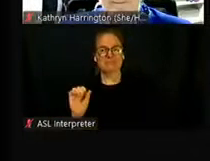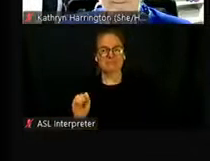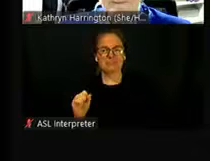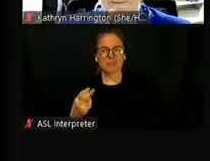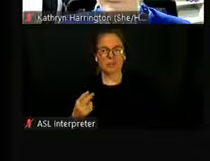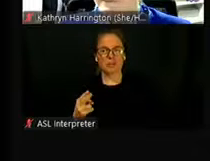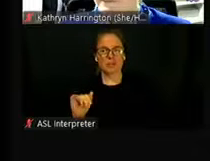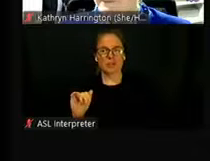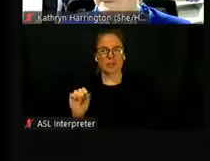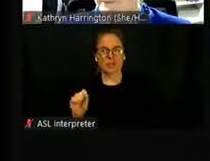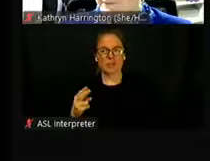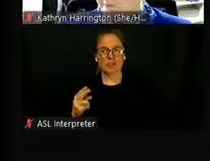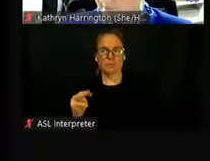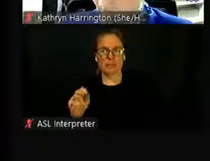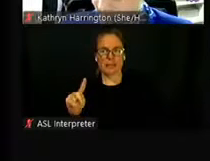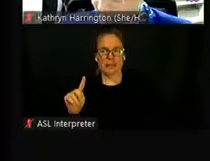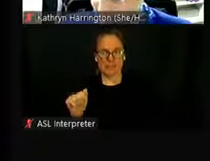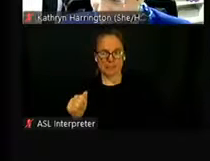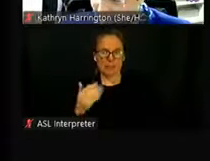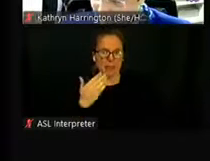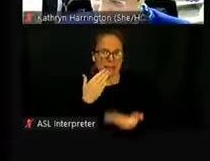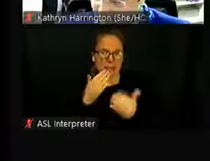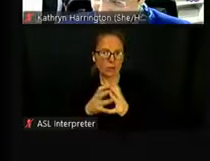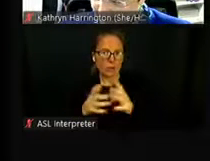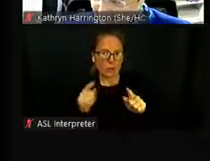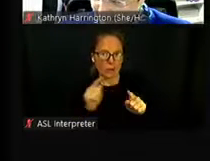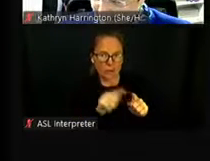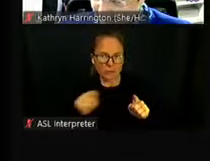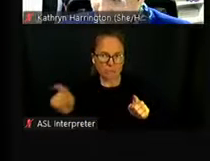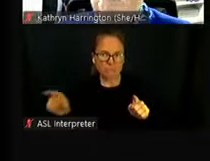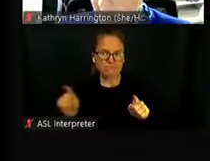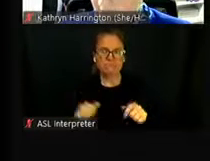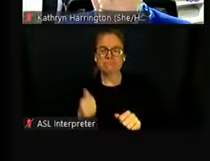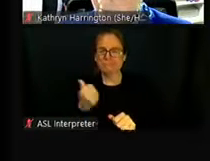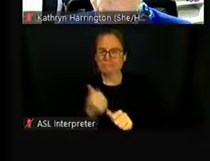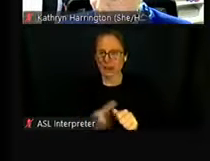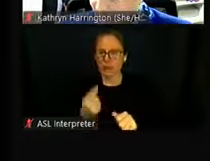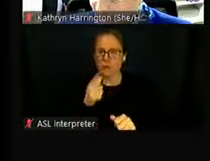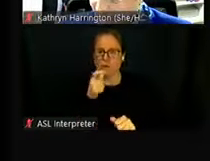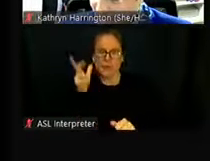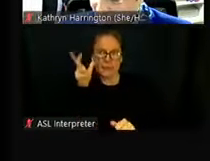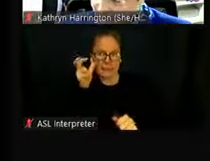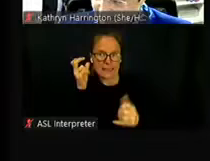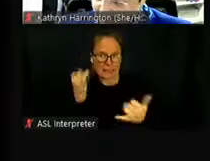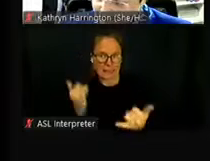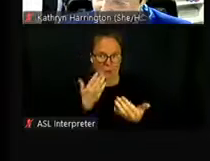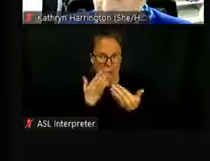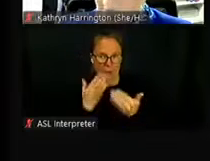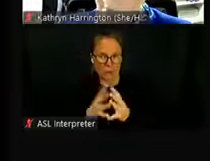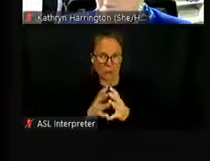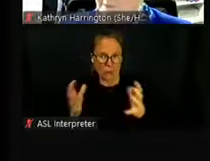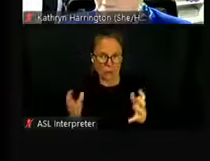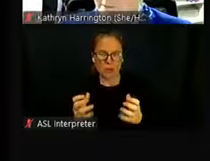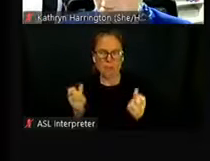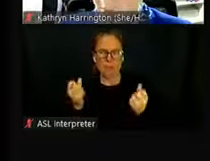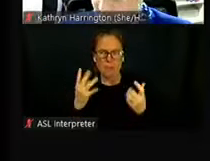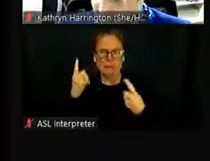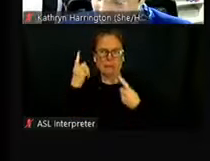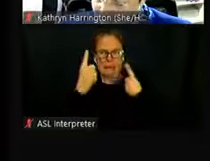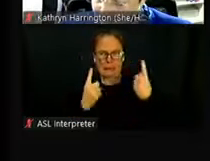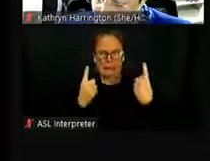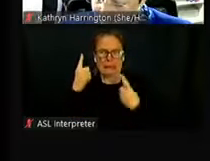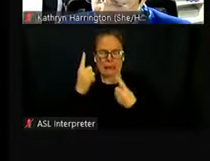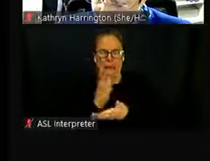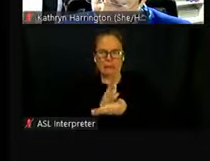Thank you so much, Marcus and commissioners and everyone at the county and everyone listening in. So many thoughts about this